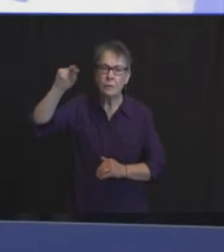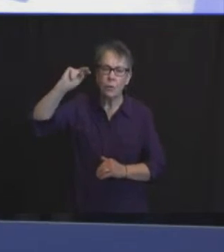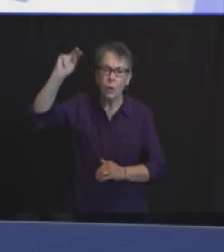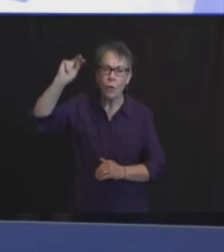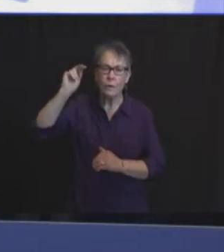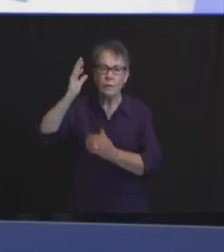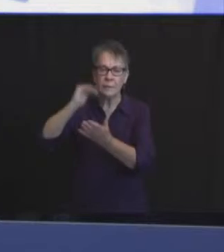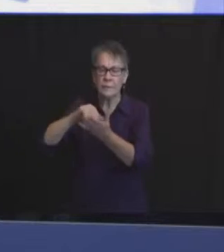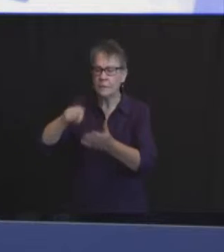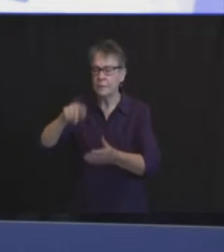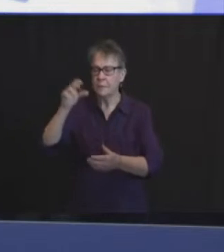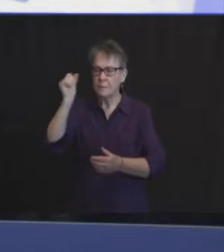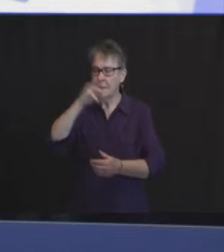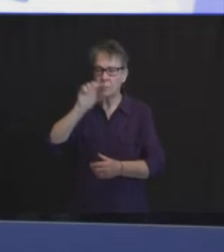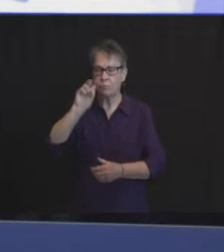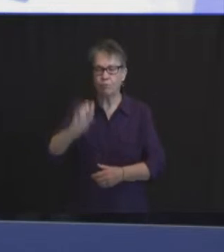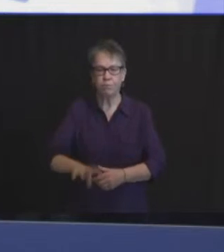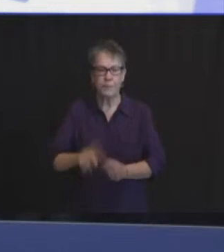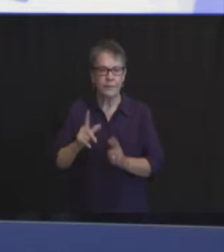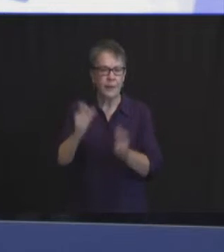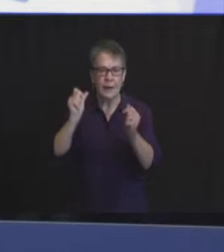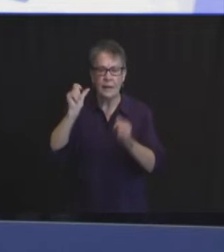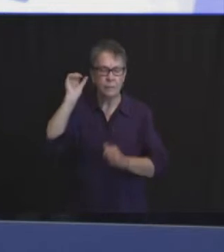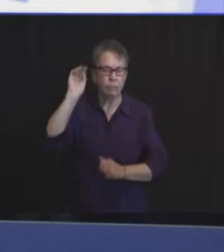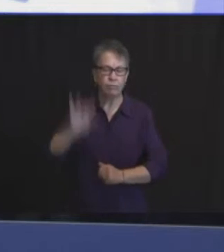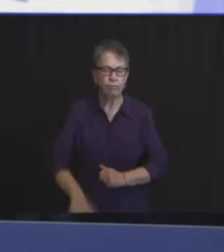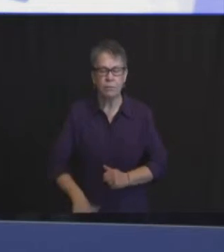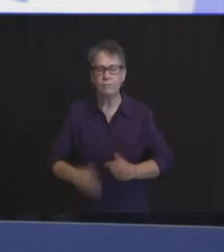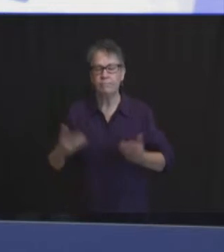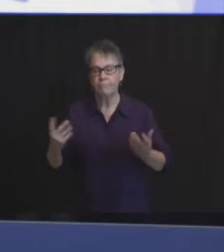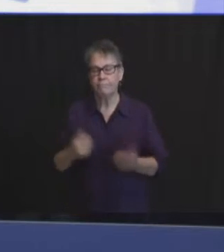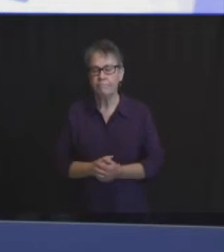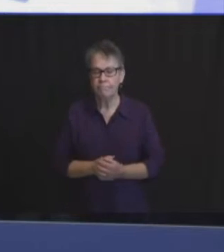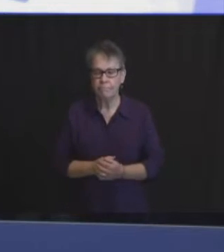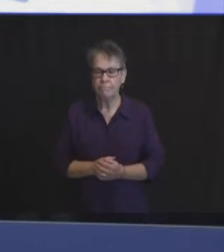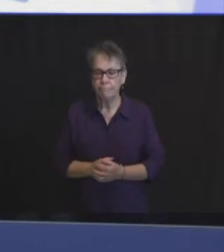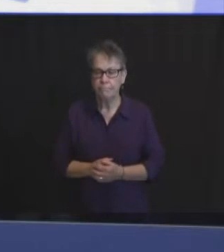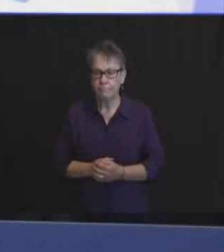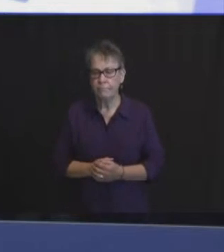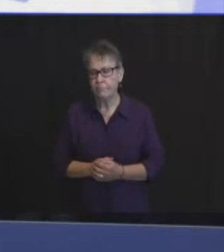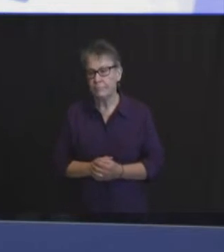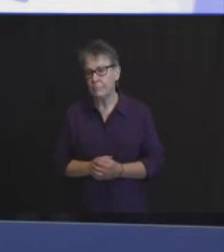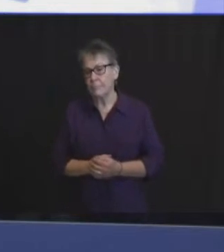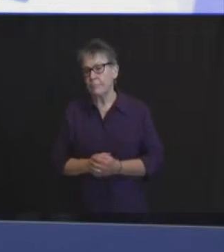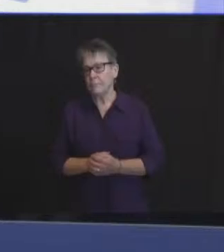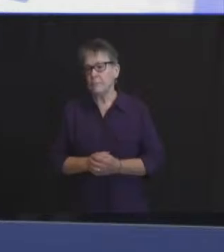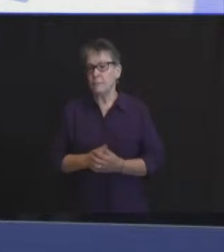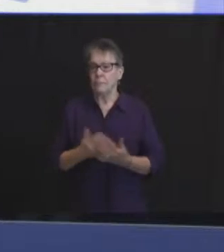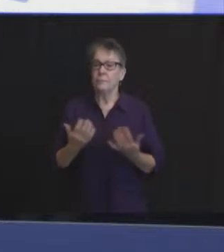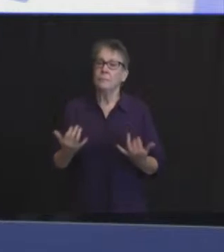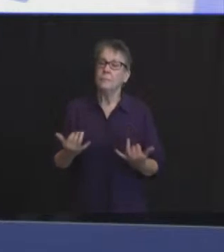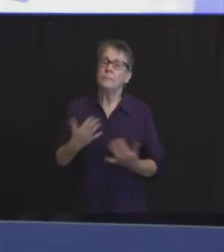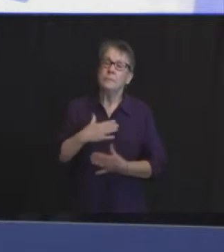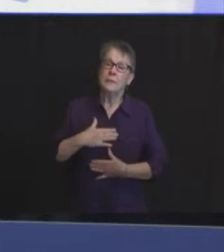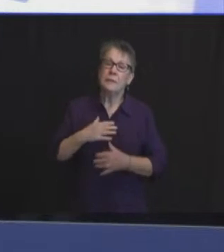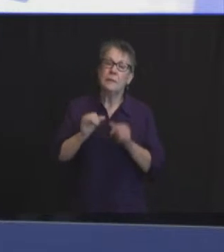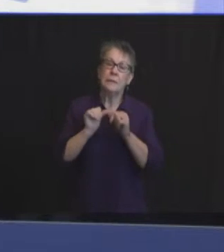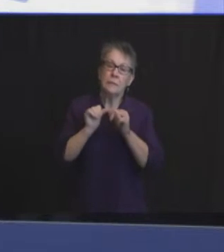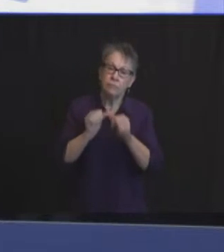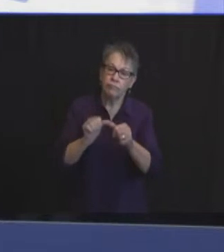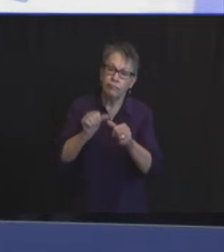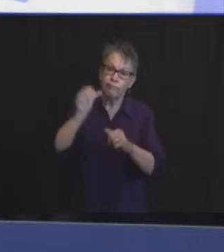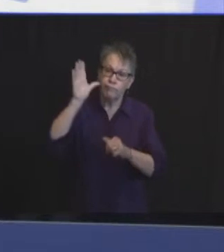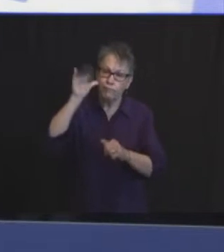14.15%. That concludes my daily report. Stay safe, continue to mask up, socially distance, wash your hands